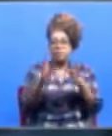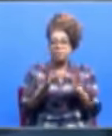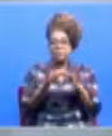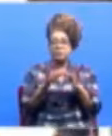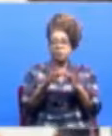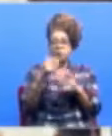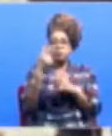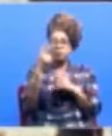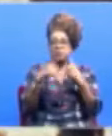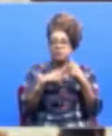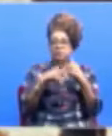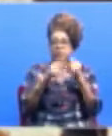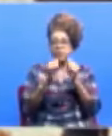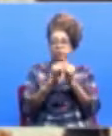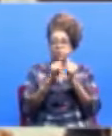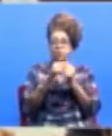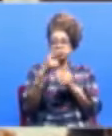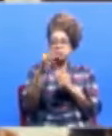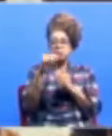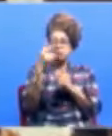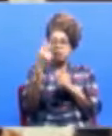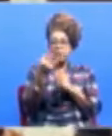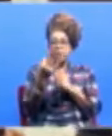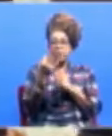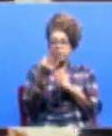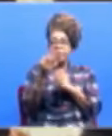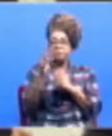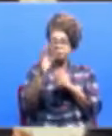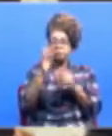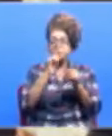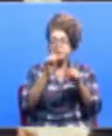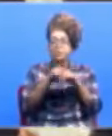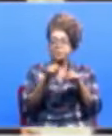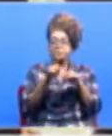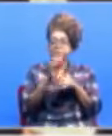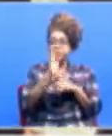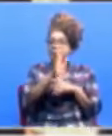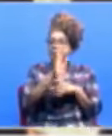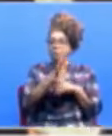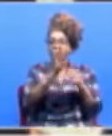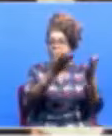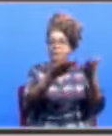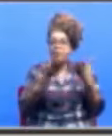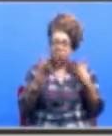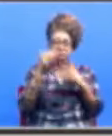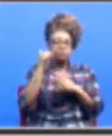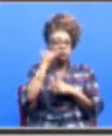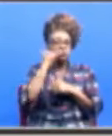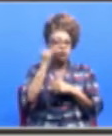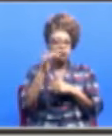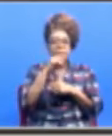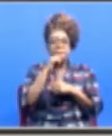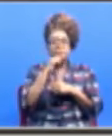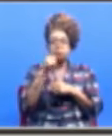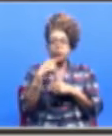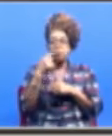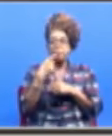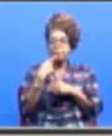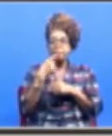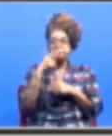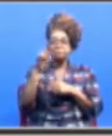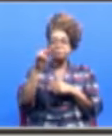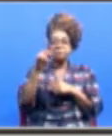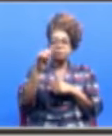the 26th of October 2023, William's brother Edward received a call from a man who identified himself as